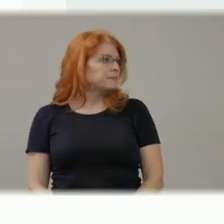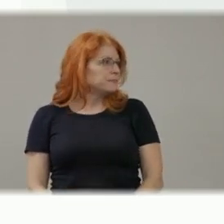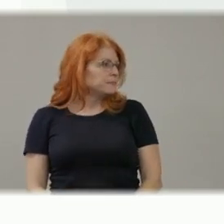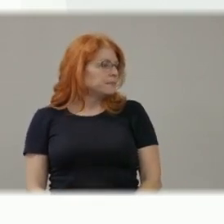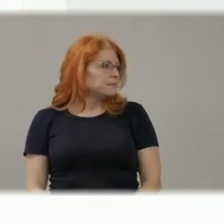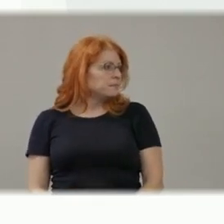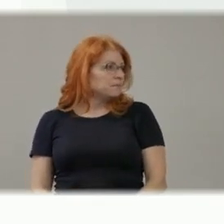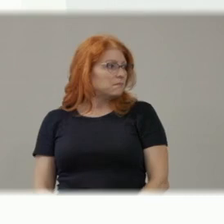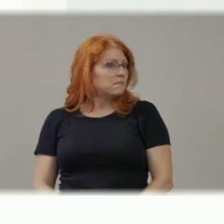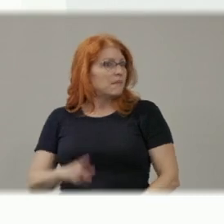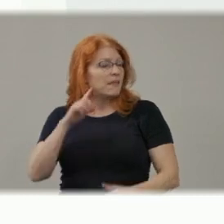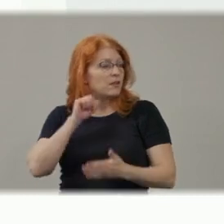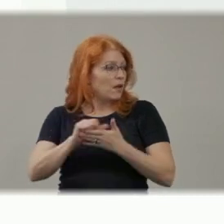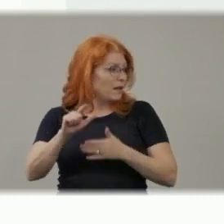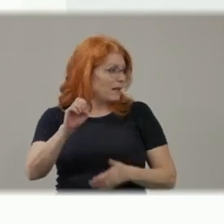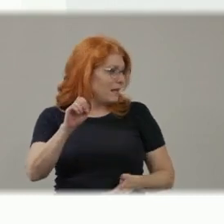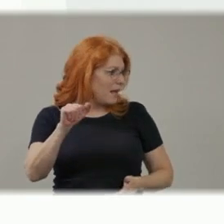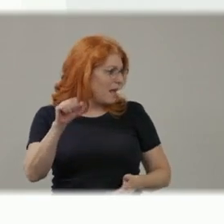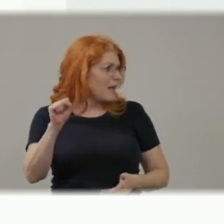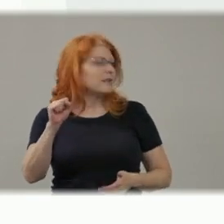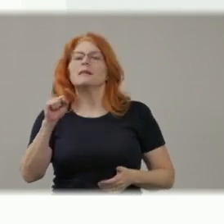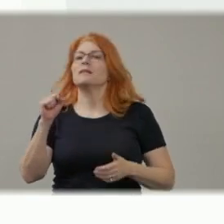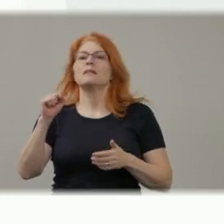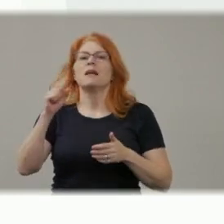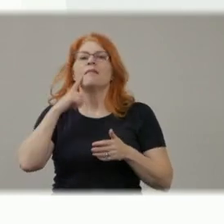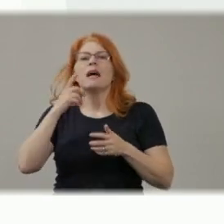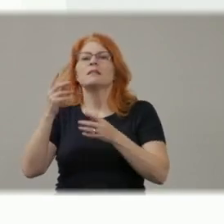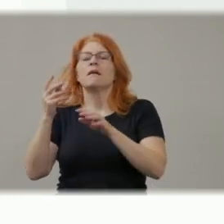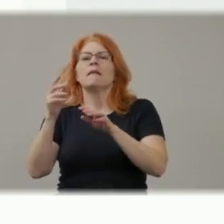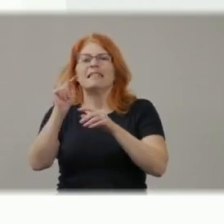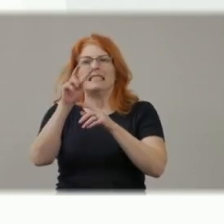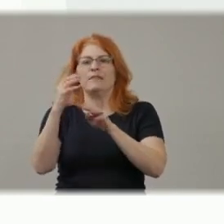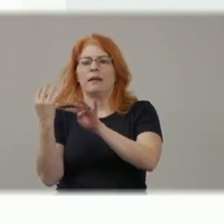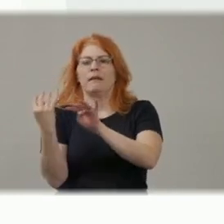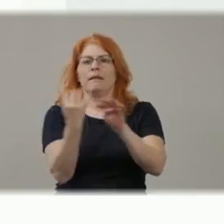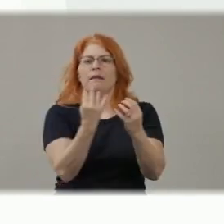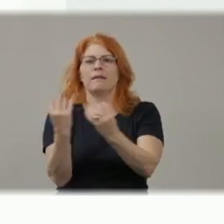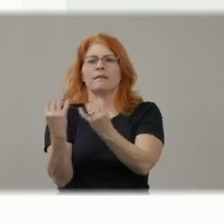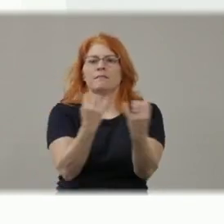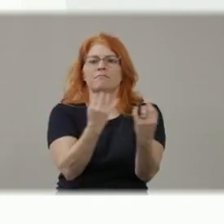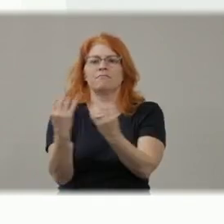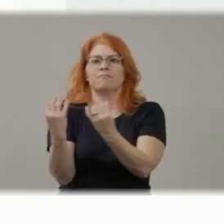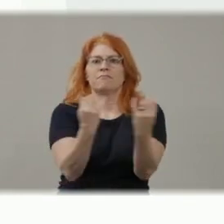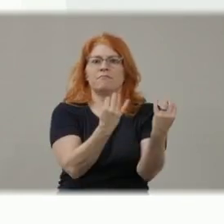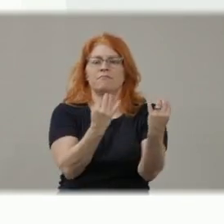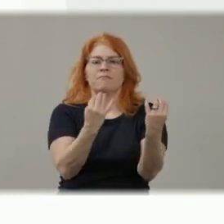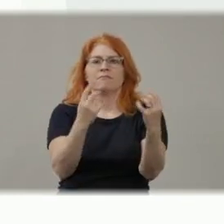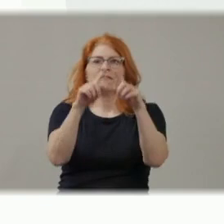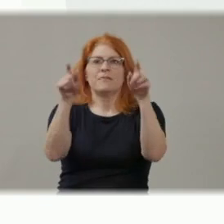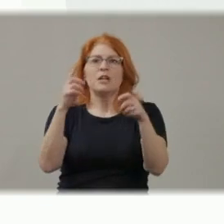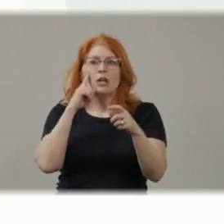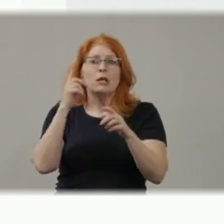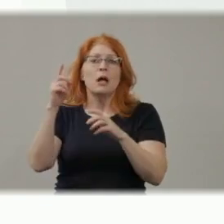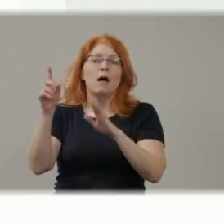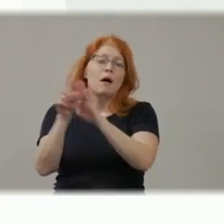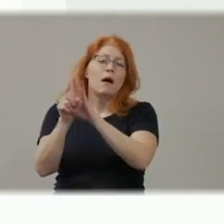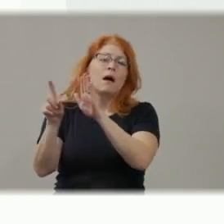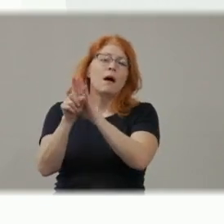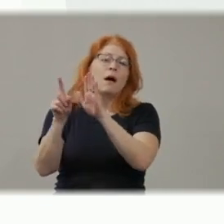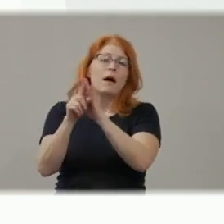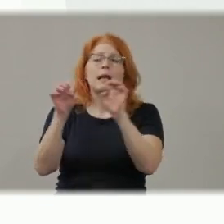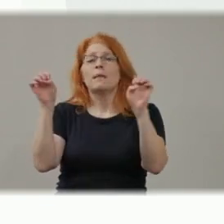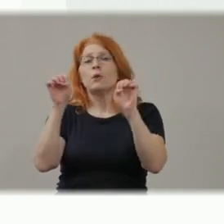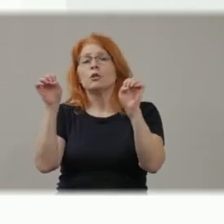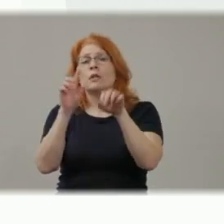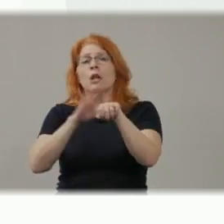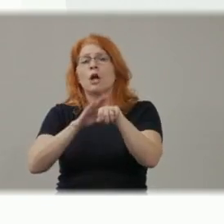I think that's good. And then the EAS is what comes across your TV. I don't know if you guys have ever heard it go, burr, burr, burr. You have an emergency alert.